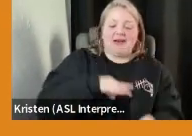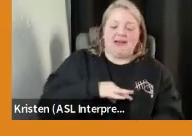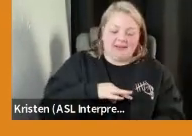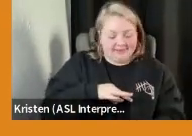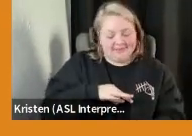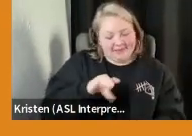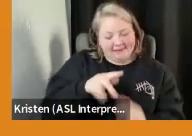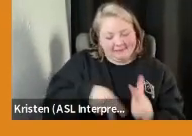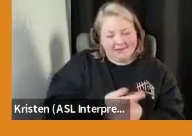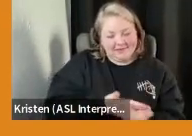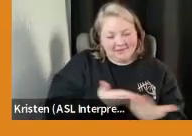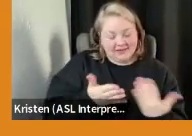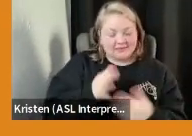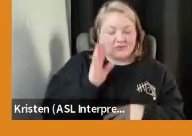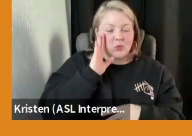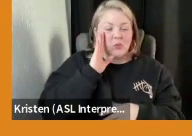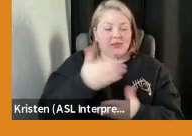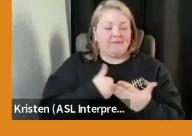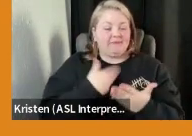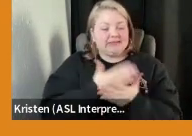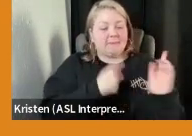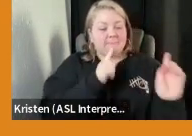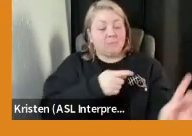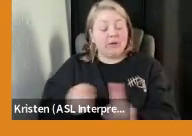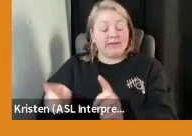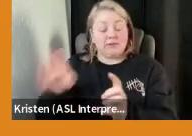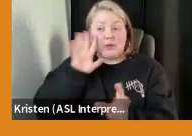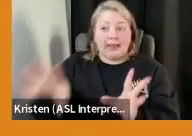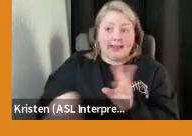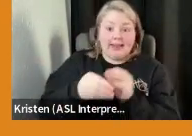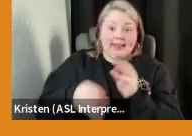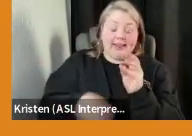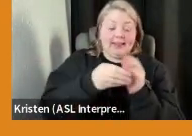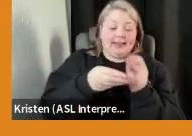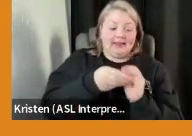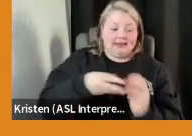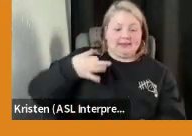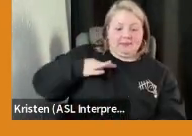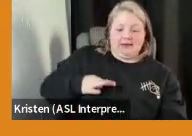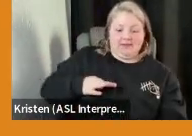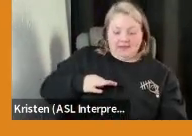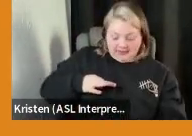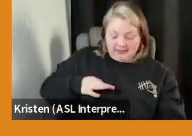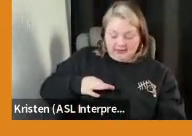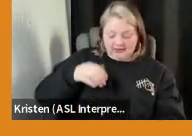points that benefit the organizations that meet those categories.